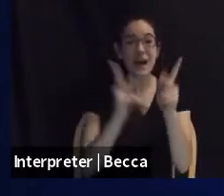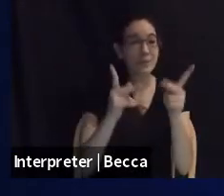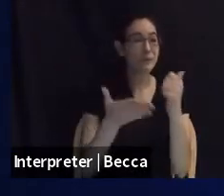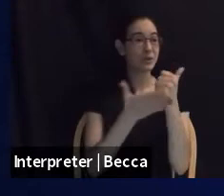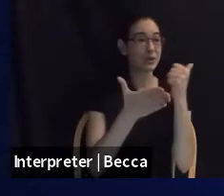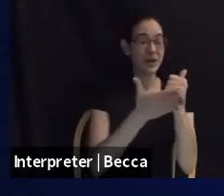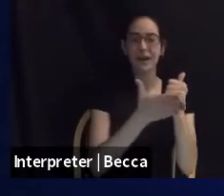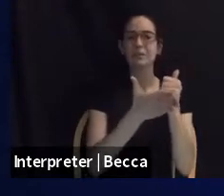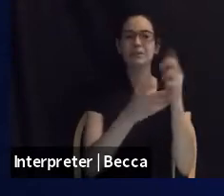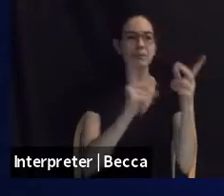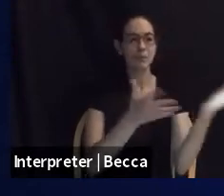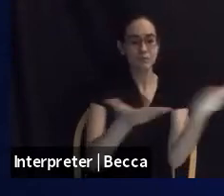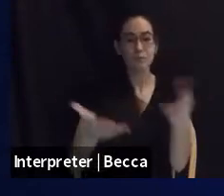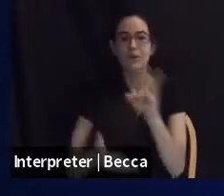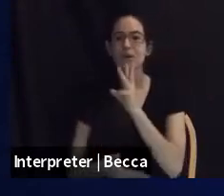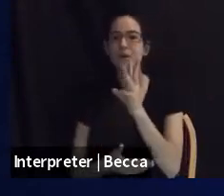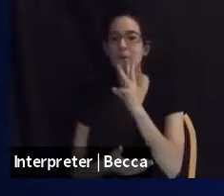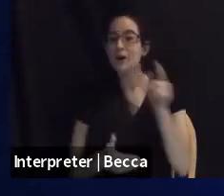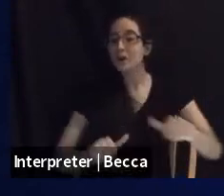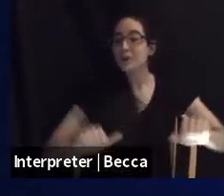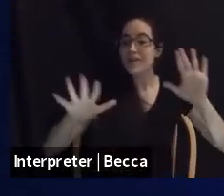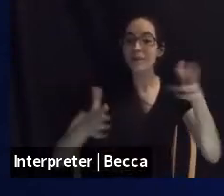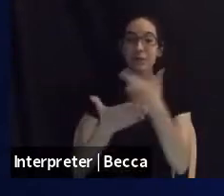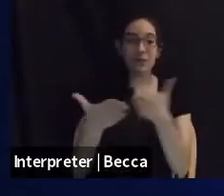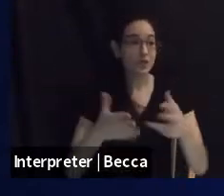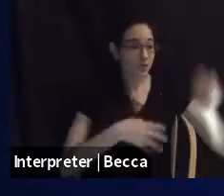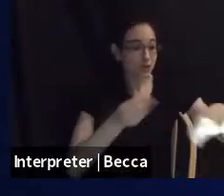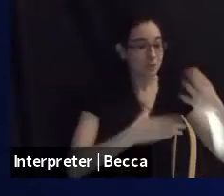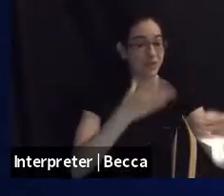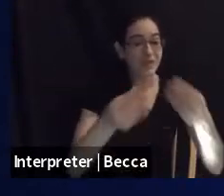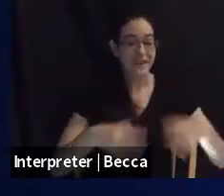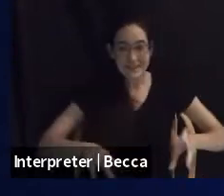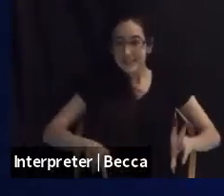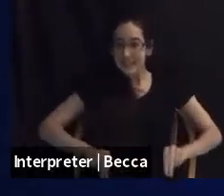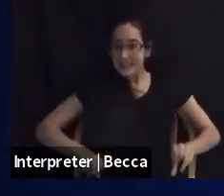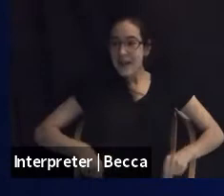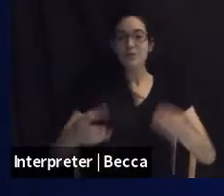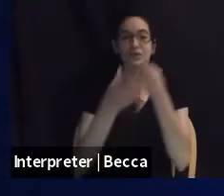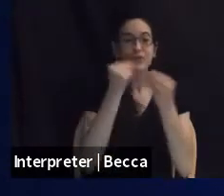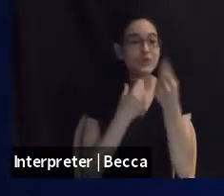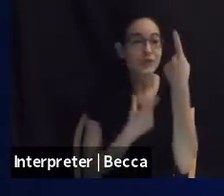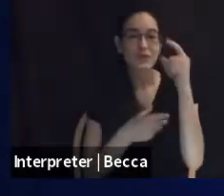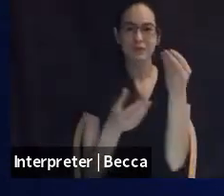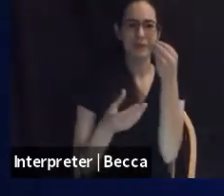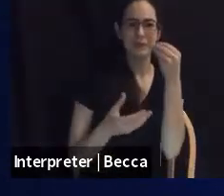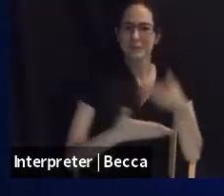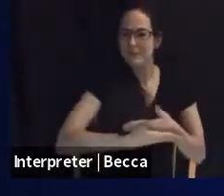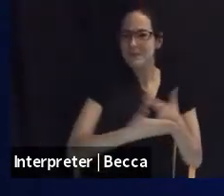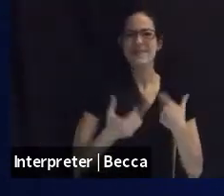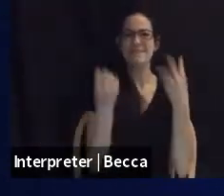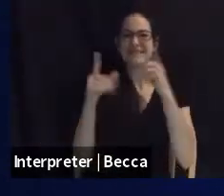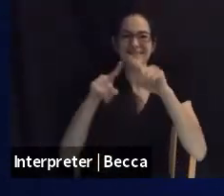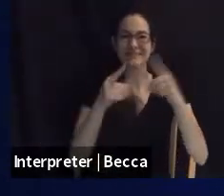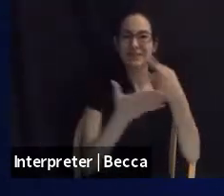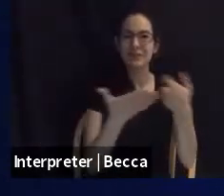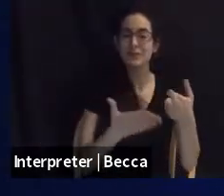get water. You gave of your resources. We gave out diapers. We gave out food for babies. We did all sorts of things. So being the